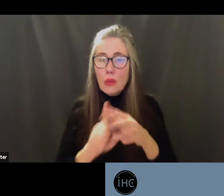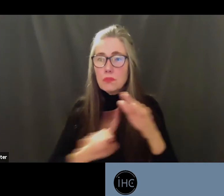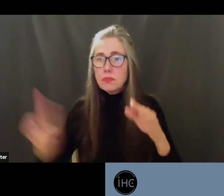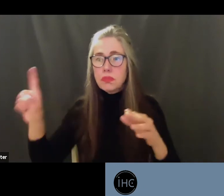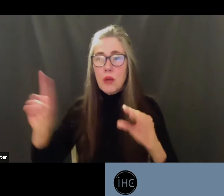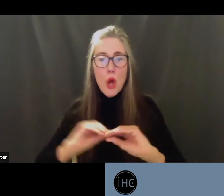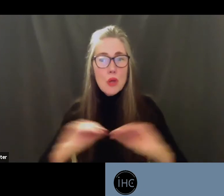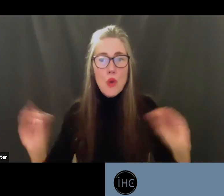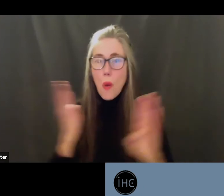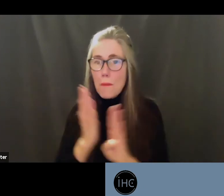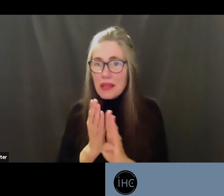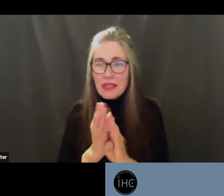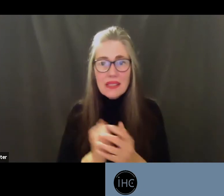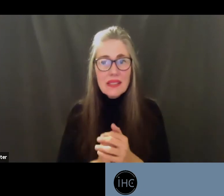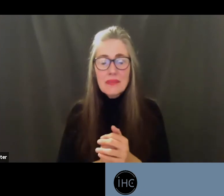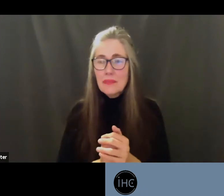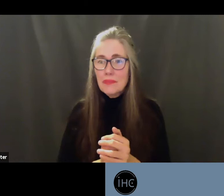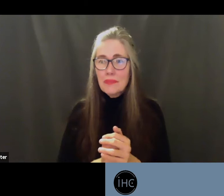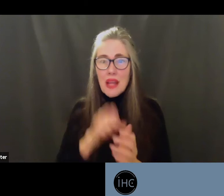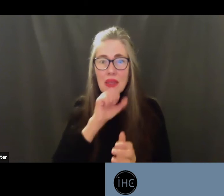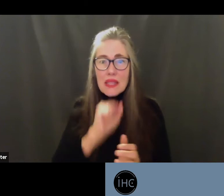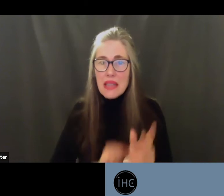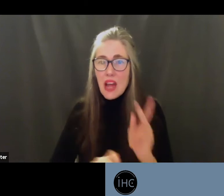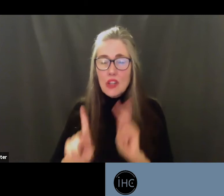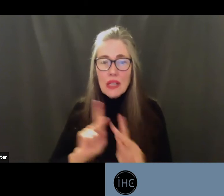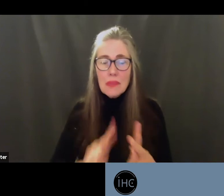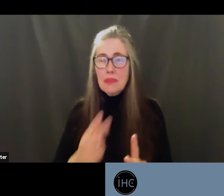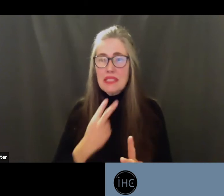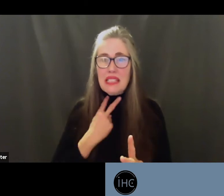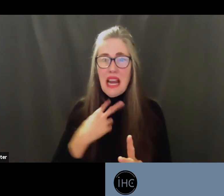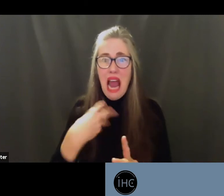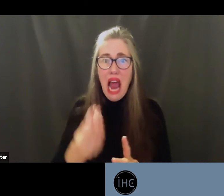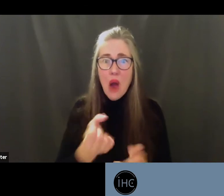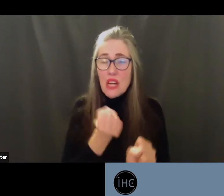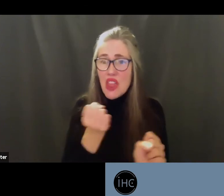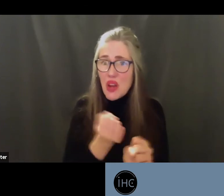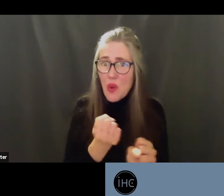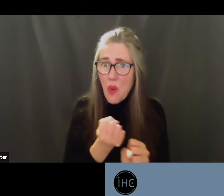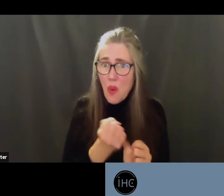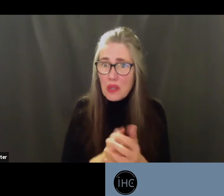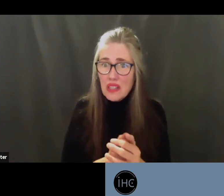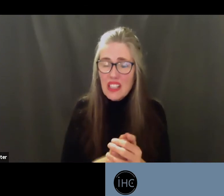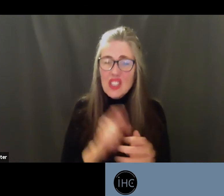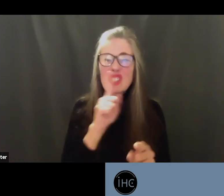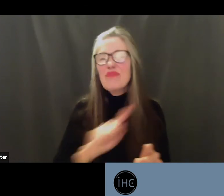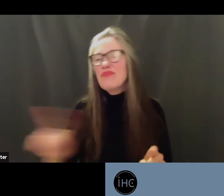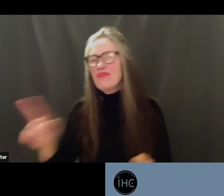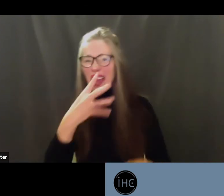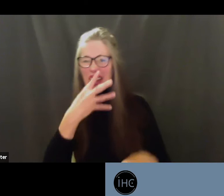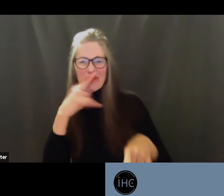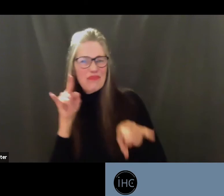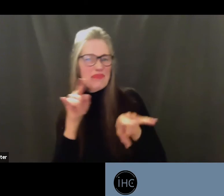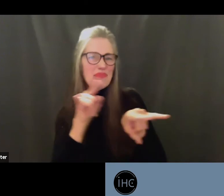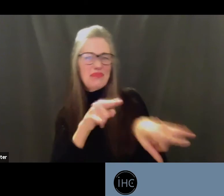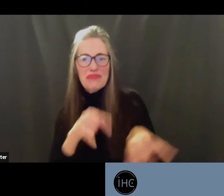buses many times, and there were these elderly people out in the cold, and that's also part of the scorn. It's all very